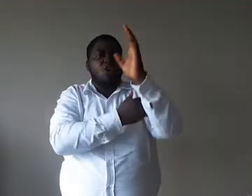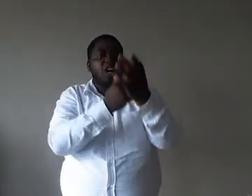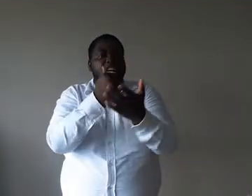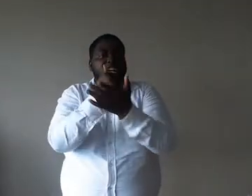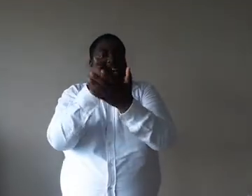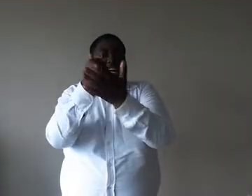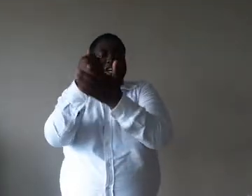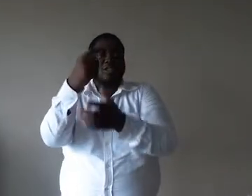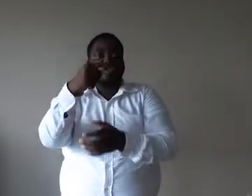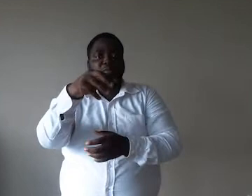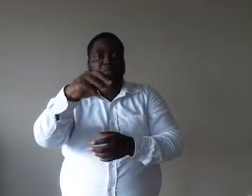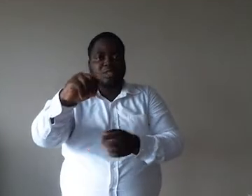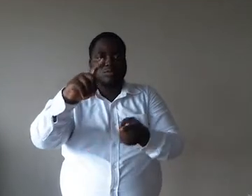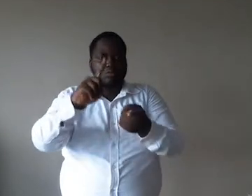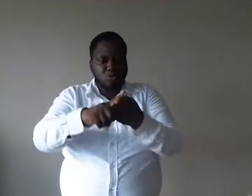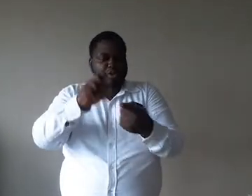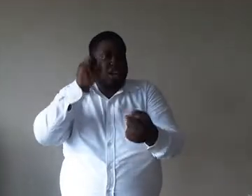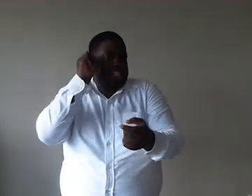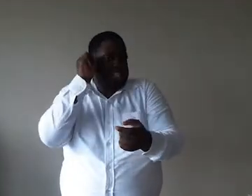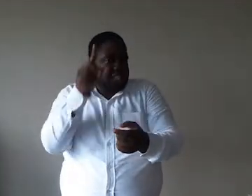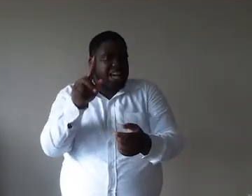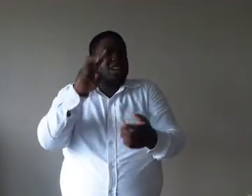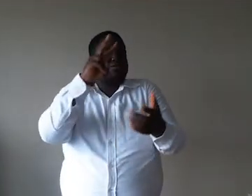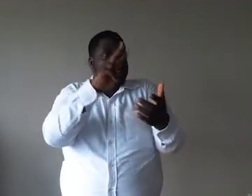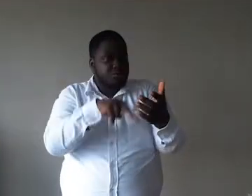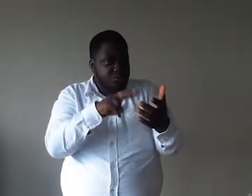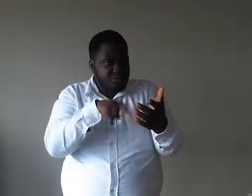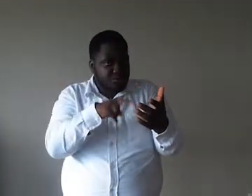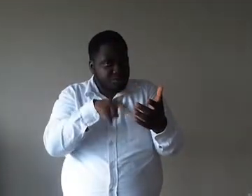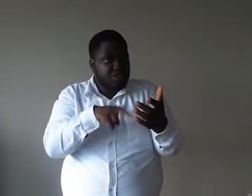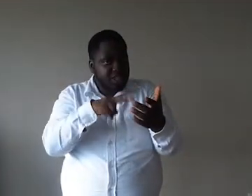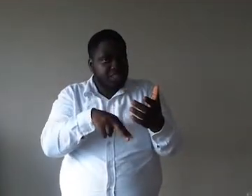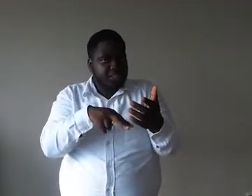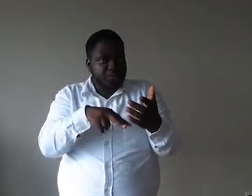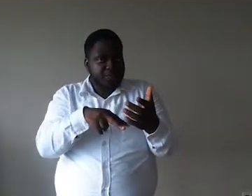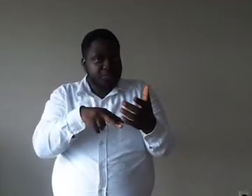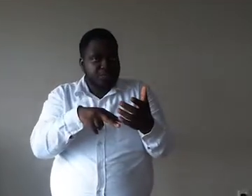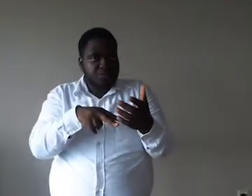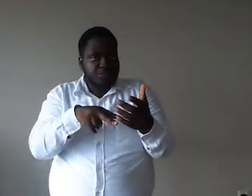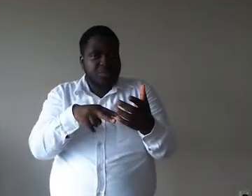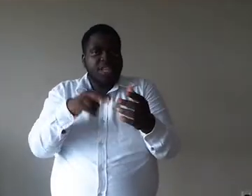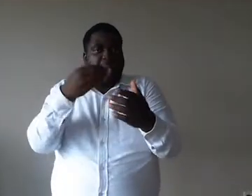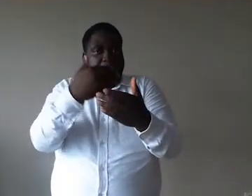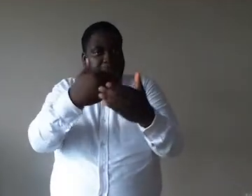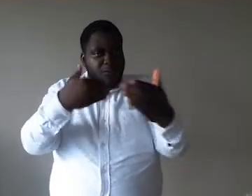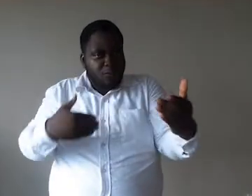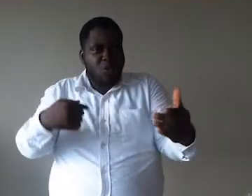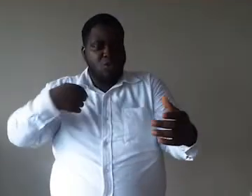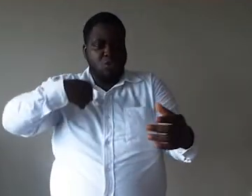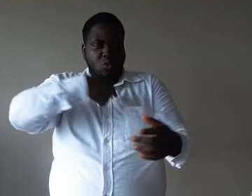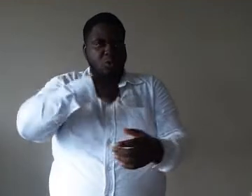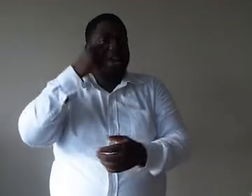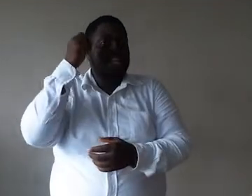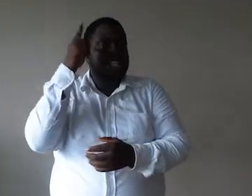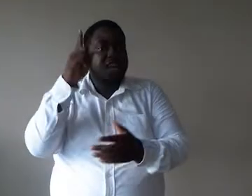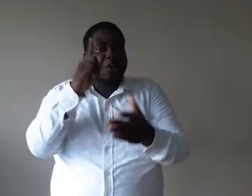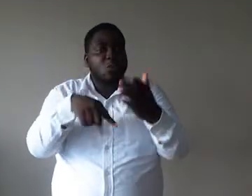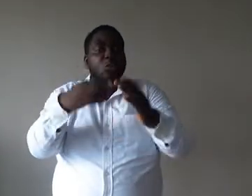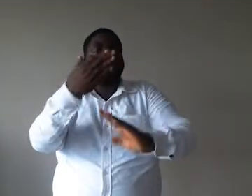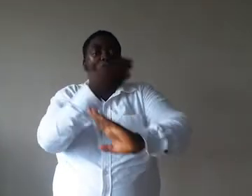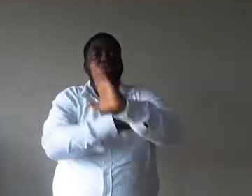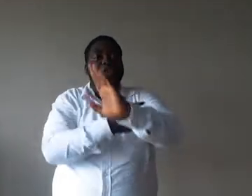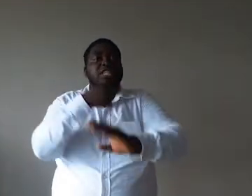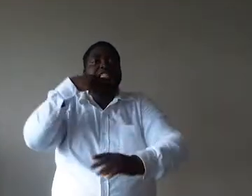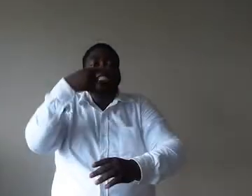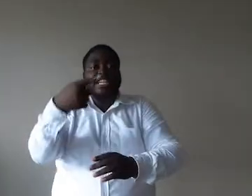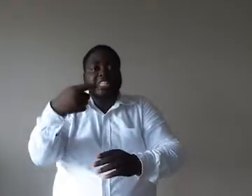scriptures to read. You have a Bible, but you have never bothered to read. Possibly, you don't have, I would encourage you to get one. And if you get one and you